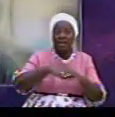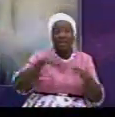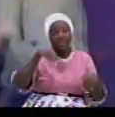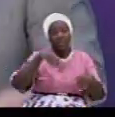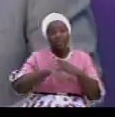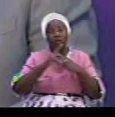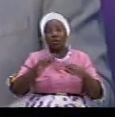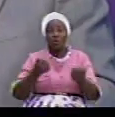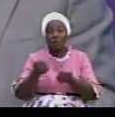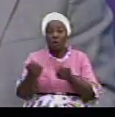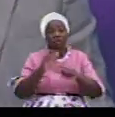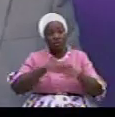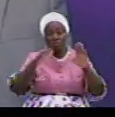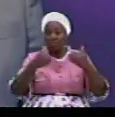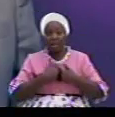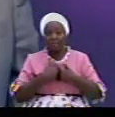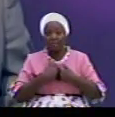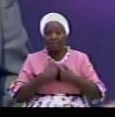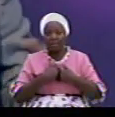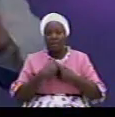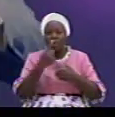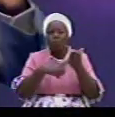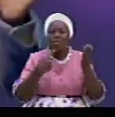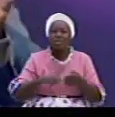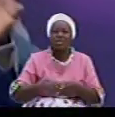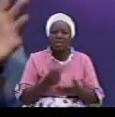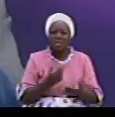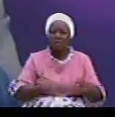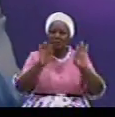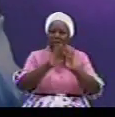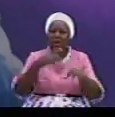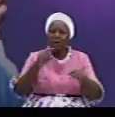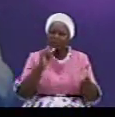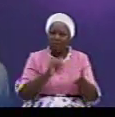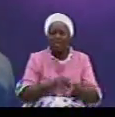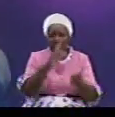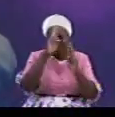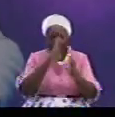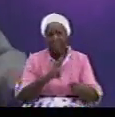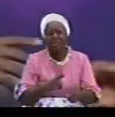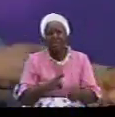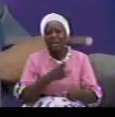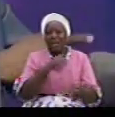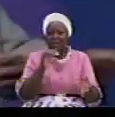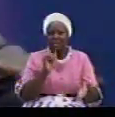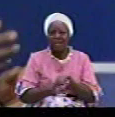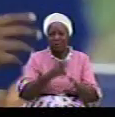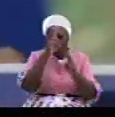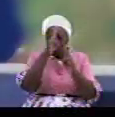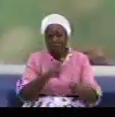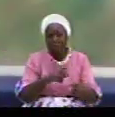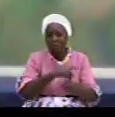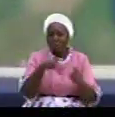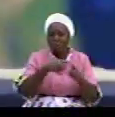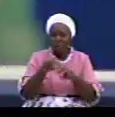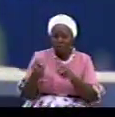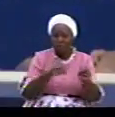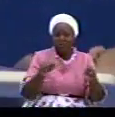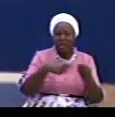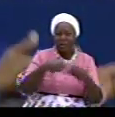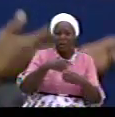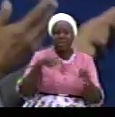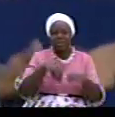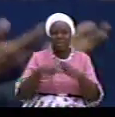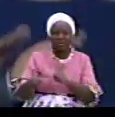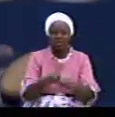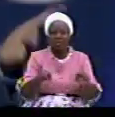car, you don't have. What's the use of that respect and that honor when you are roaming about in the street